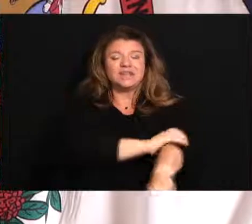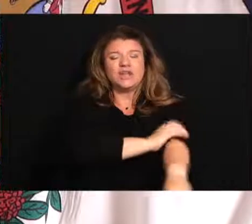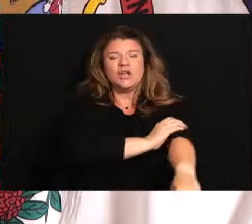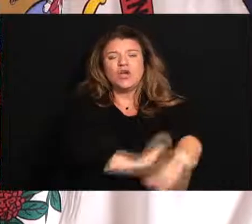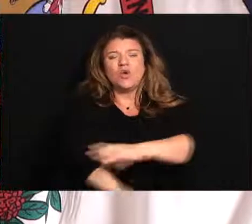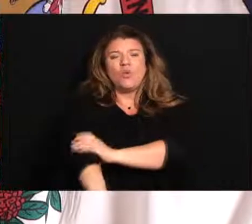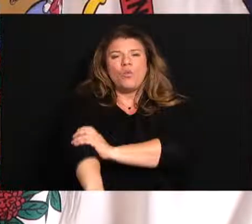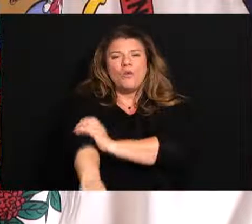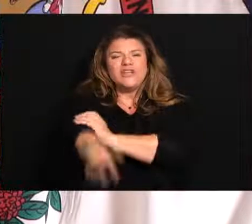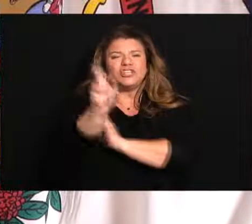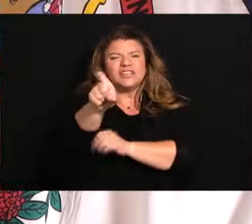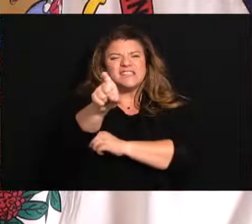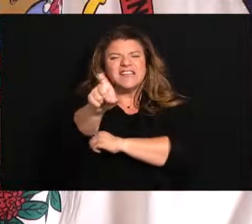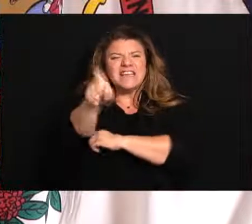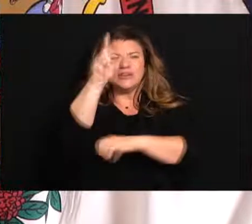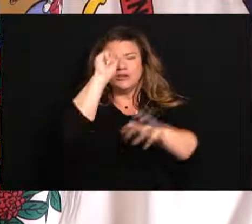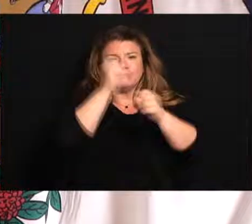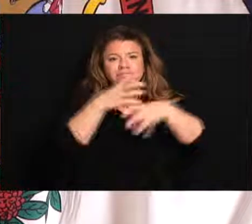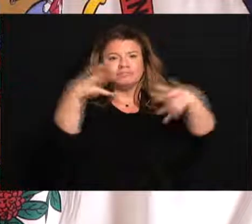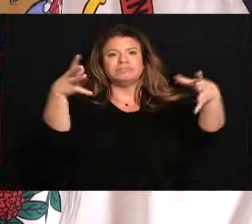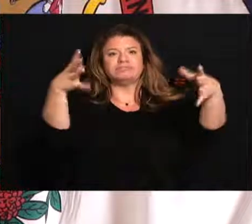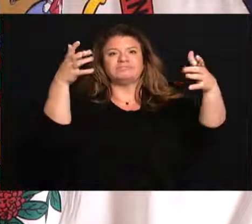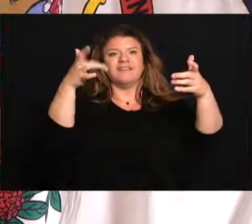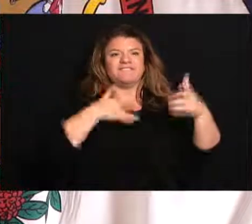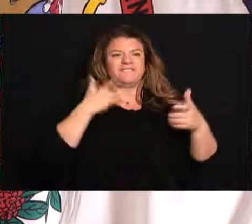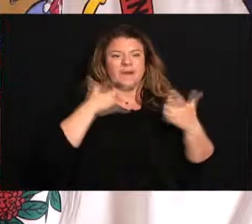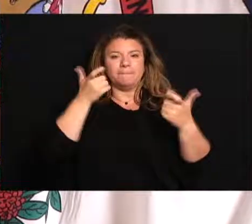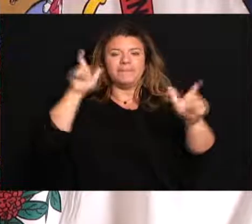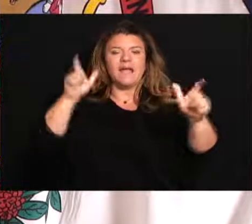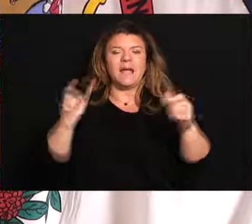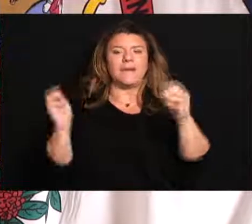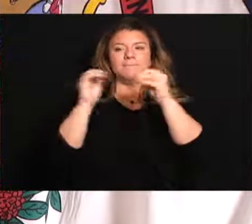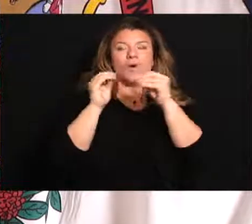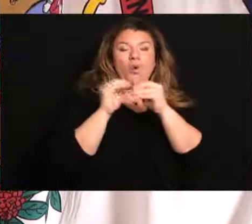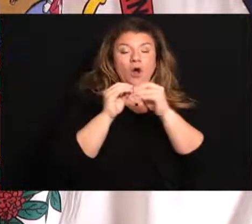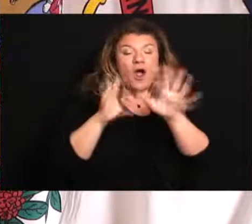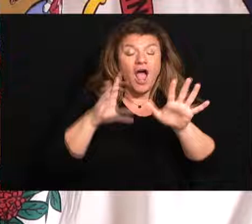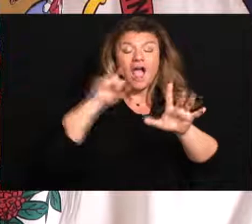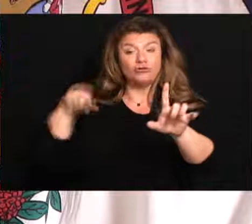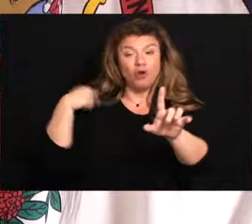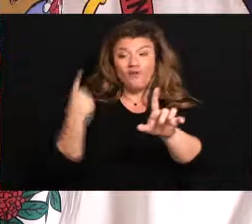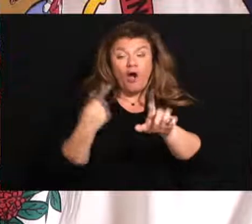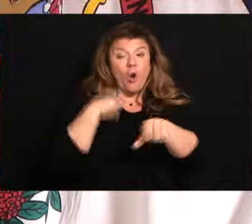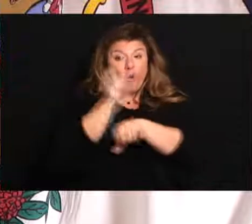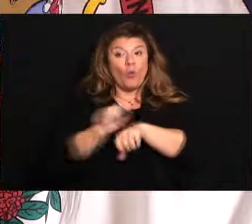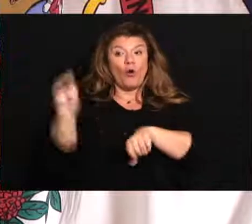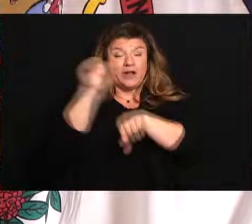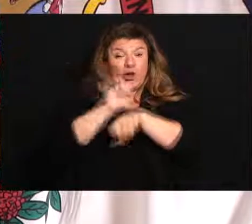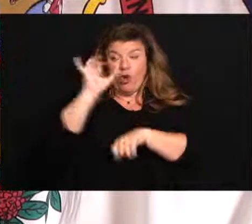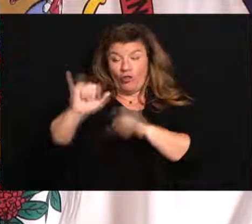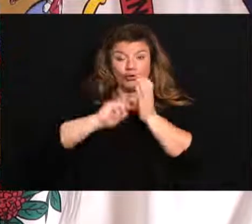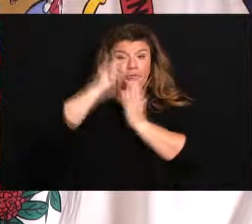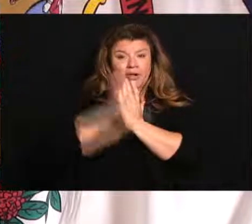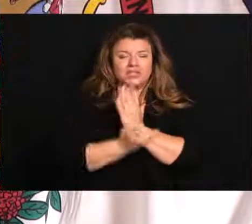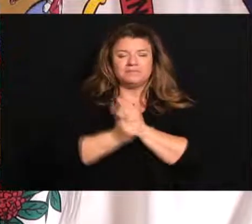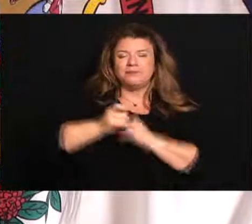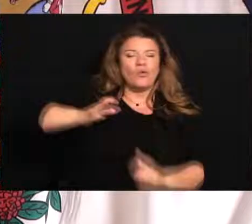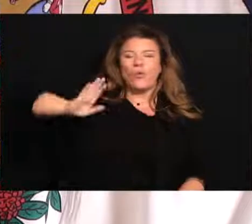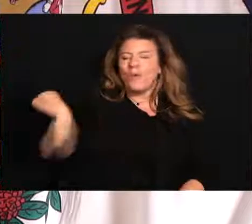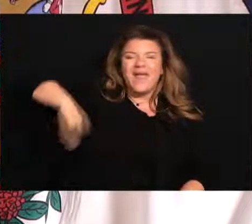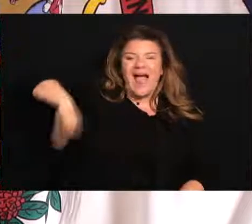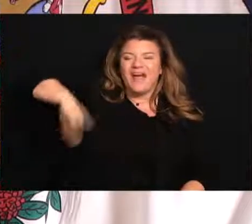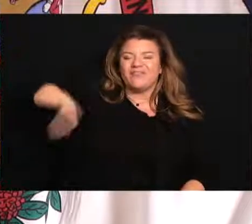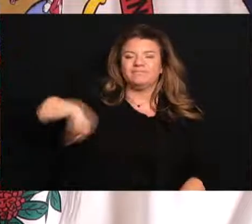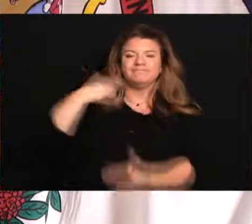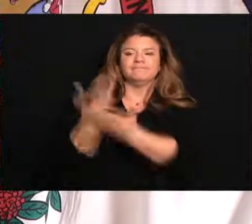think big. And you know, and so far we're working on those projects, but we've not gotten to where